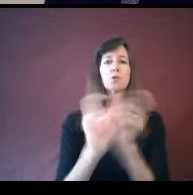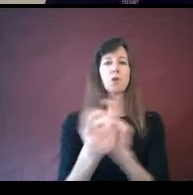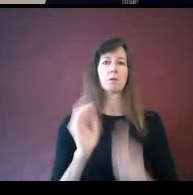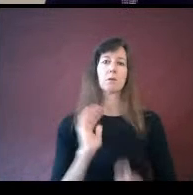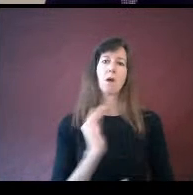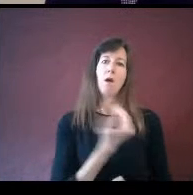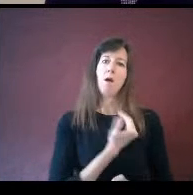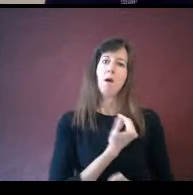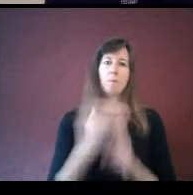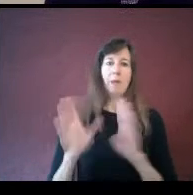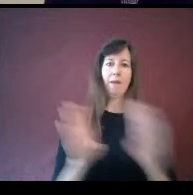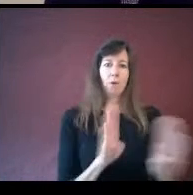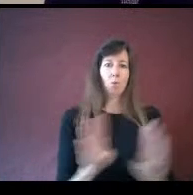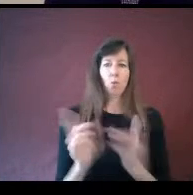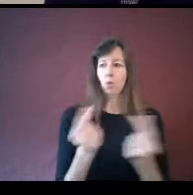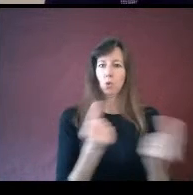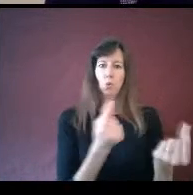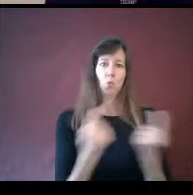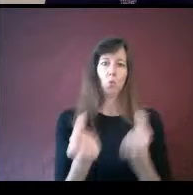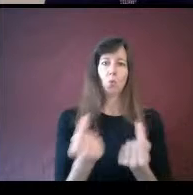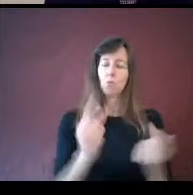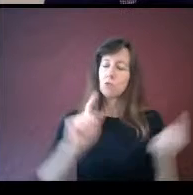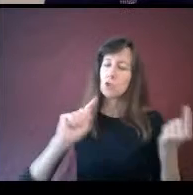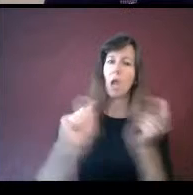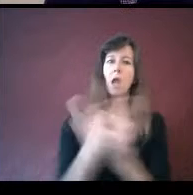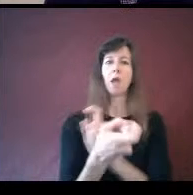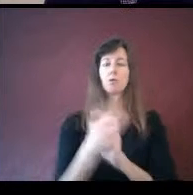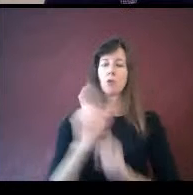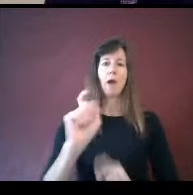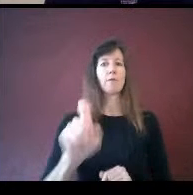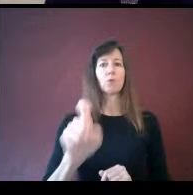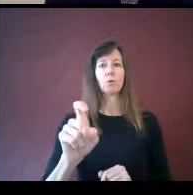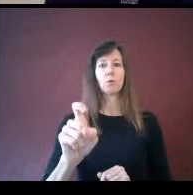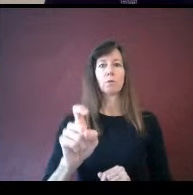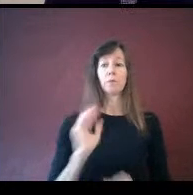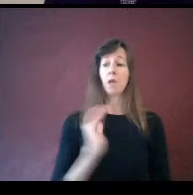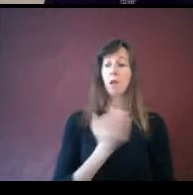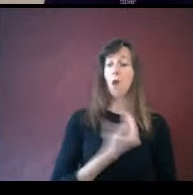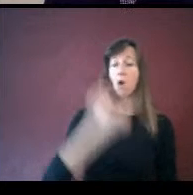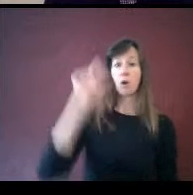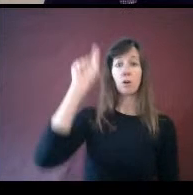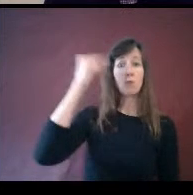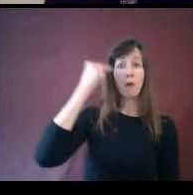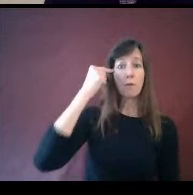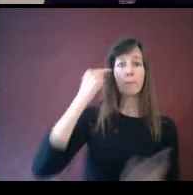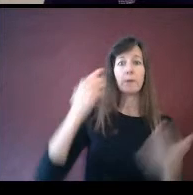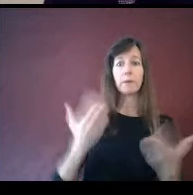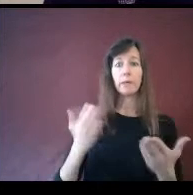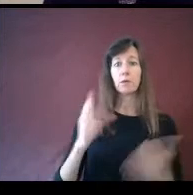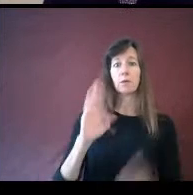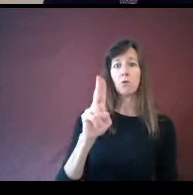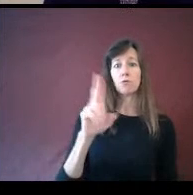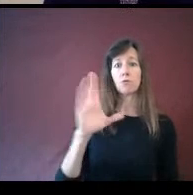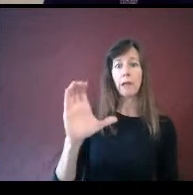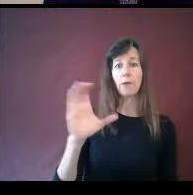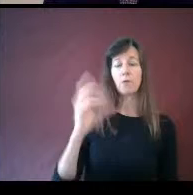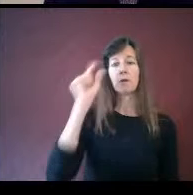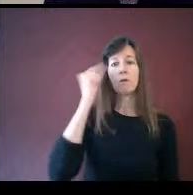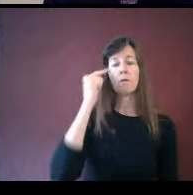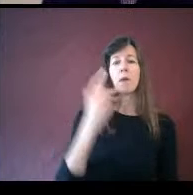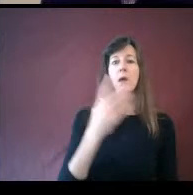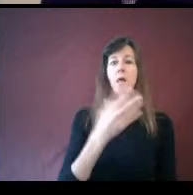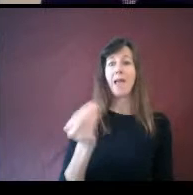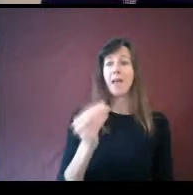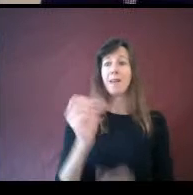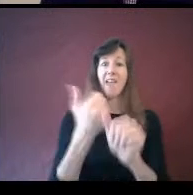front as a government and at every level. And we also need the help and the buy-in and the support of everyone in the